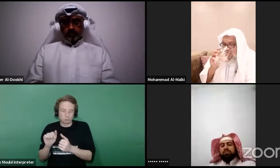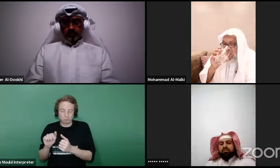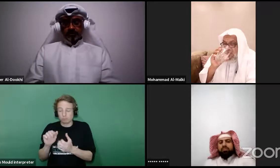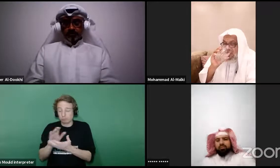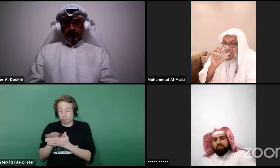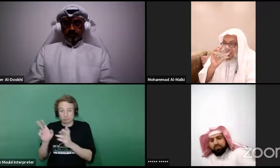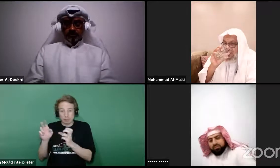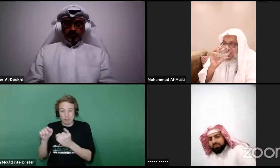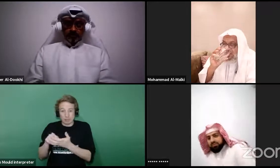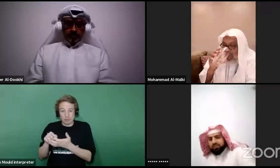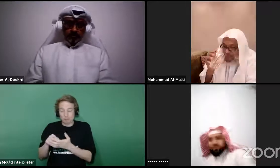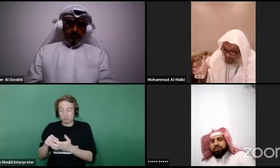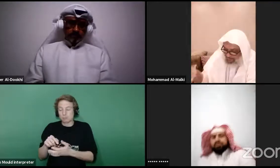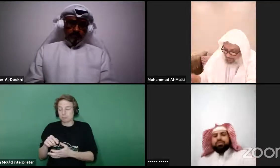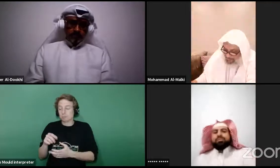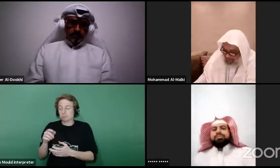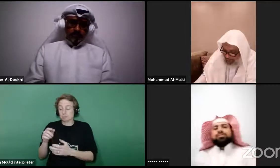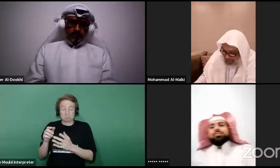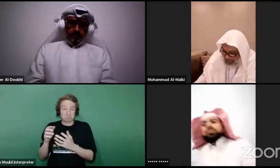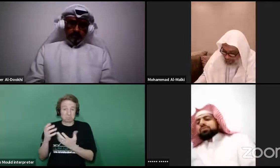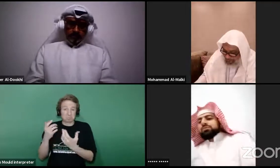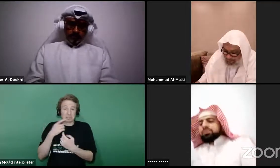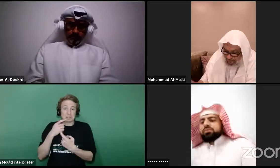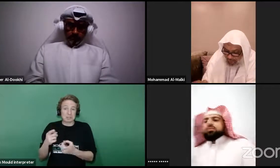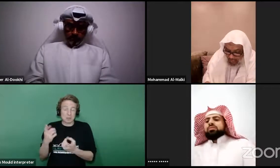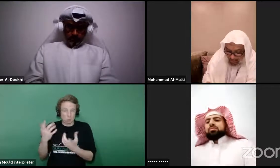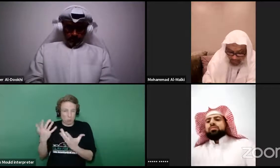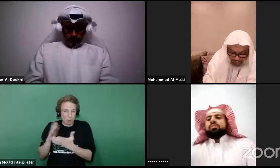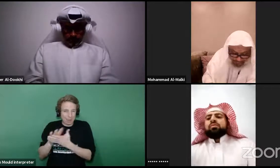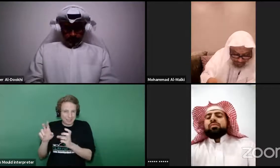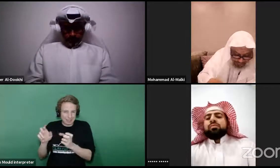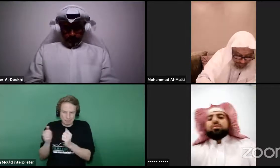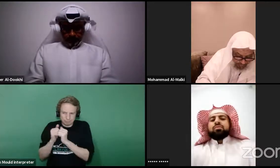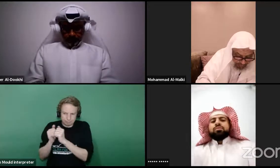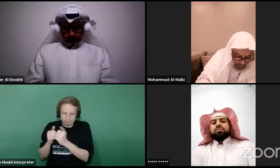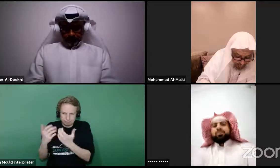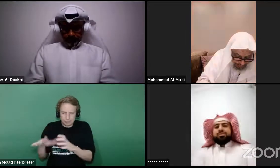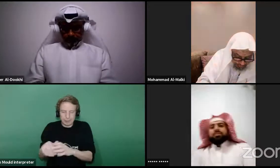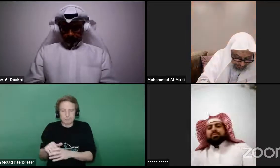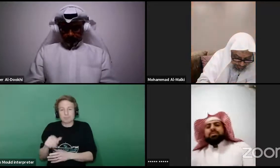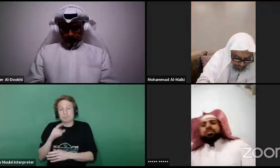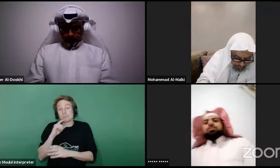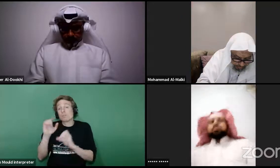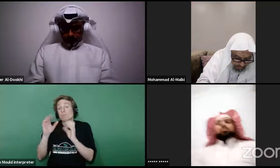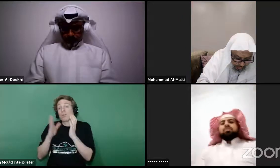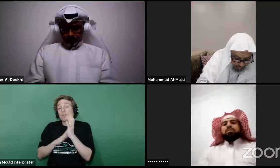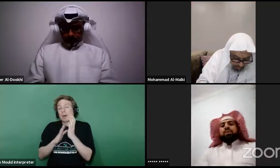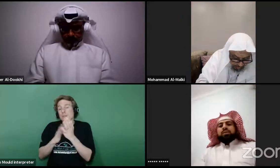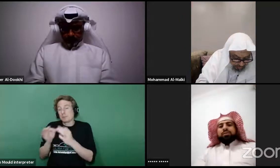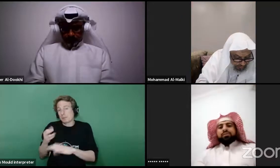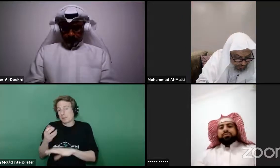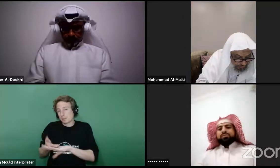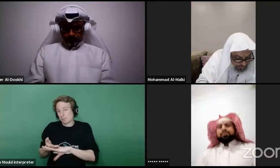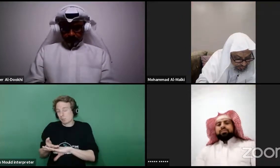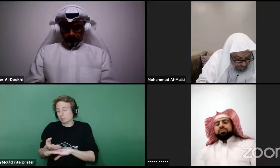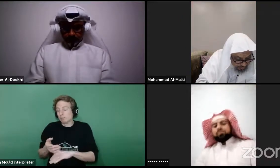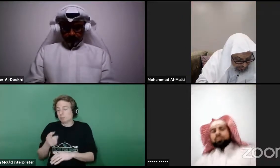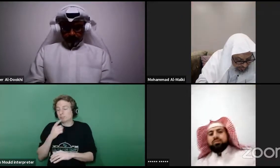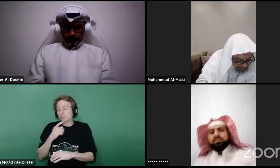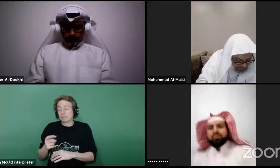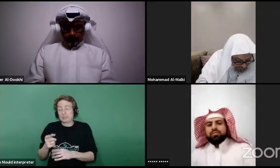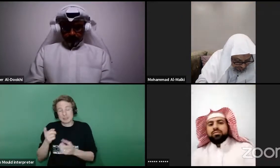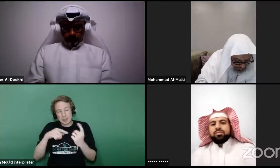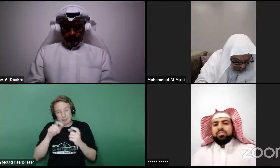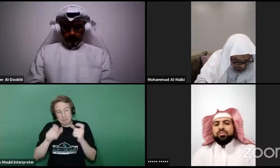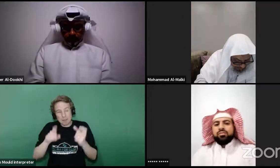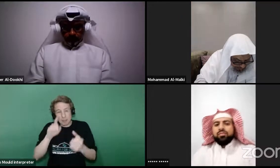upon, where the Prophet, peace and blessings be upon him, he said, the like and the similitude of the believer